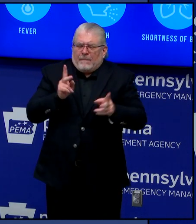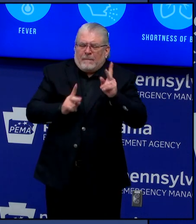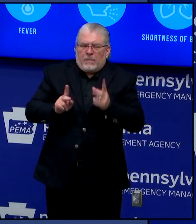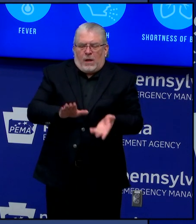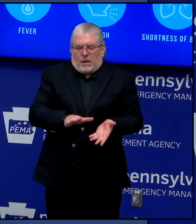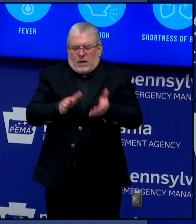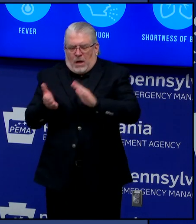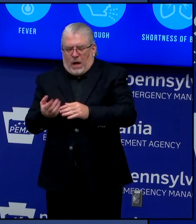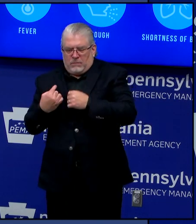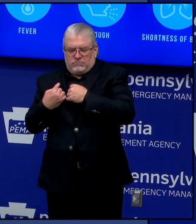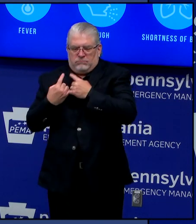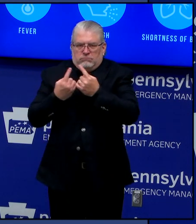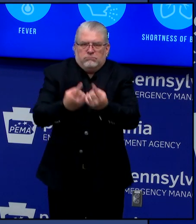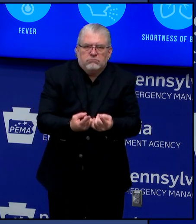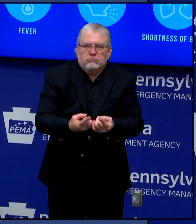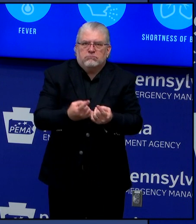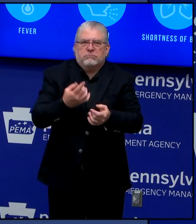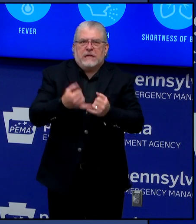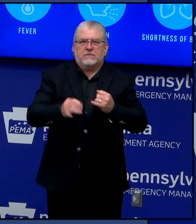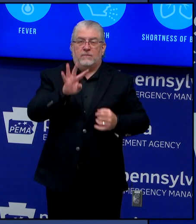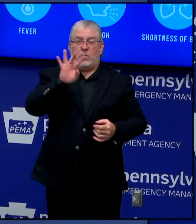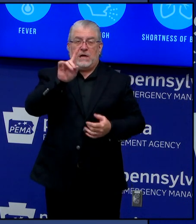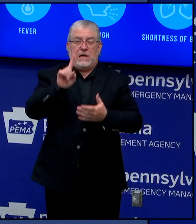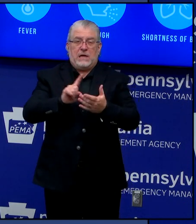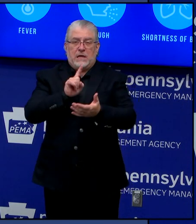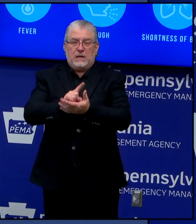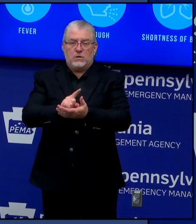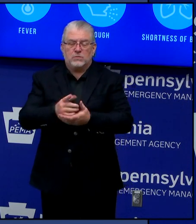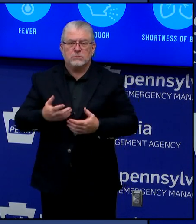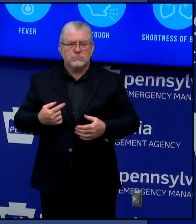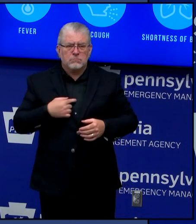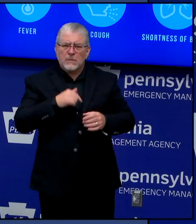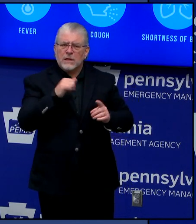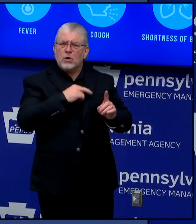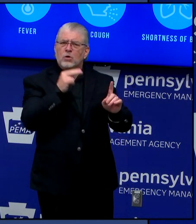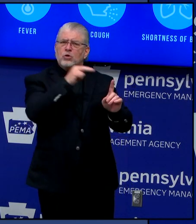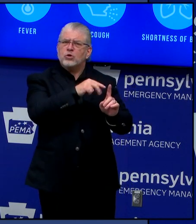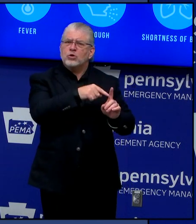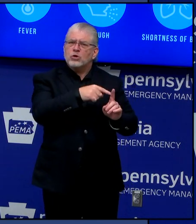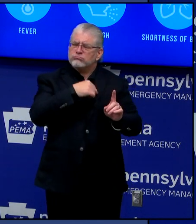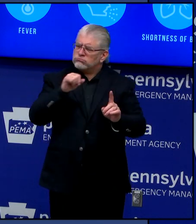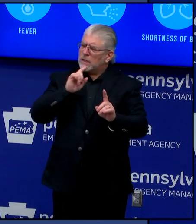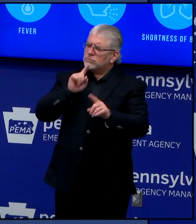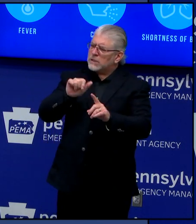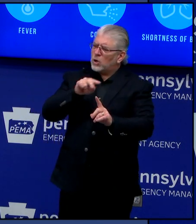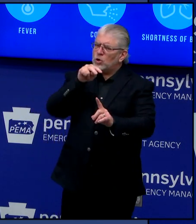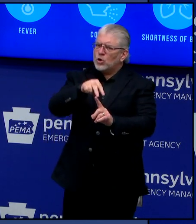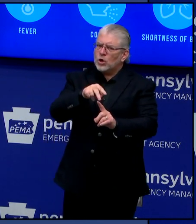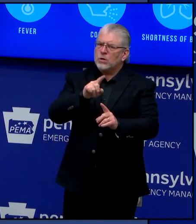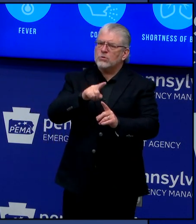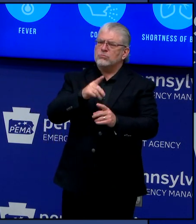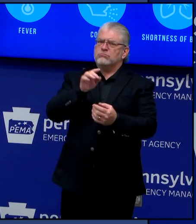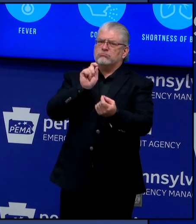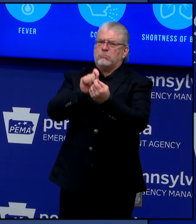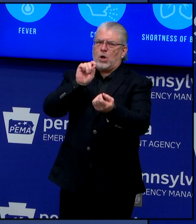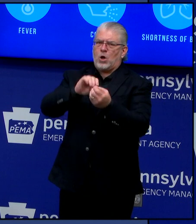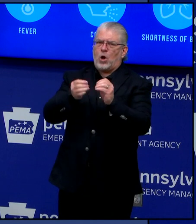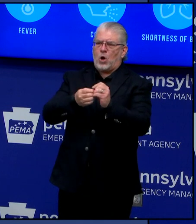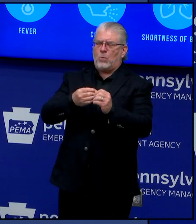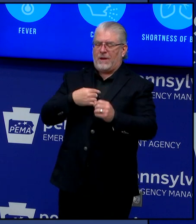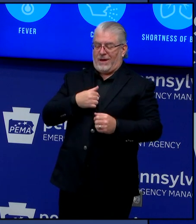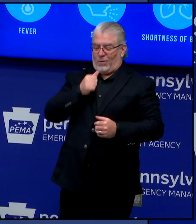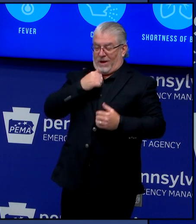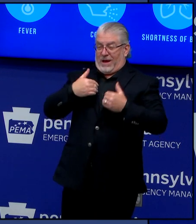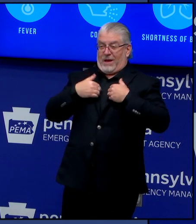But I want to emphasize that we are all really spending a lot of time working to reconcile that data. Our department is